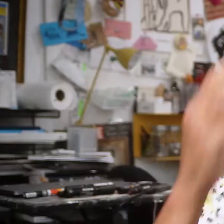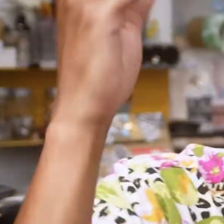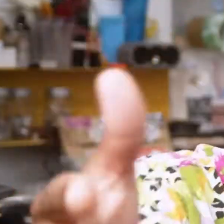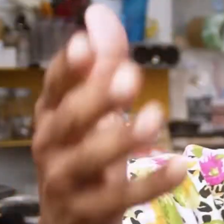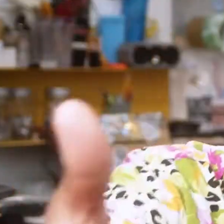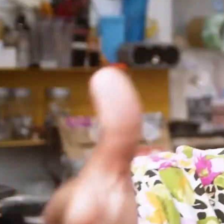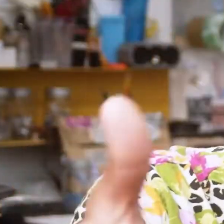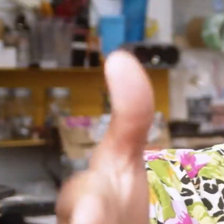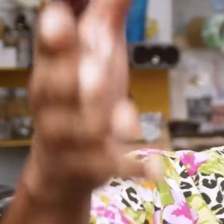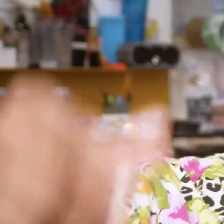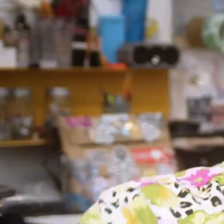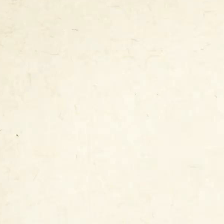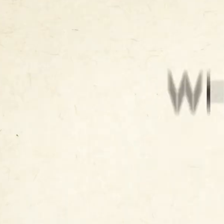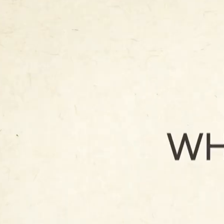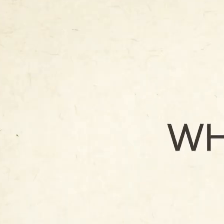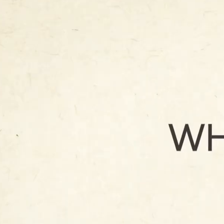hey, you are Rochester.